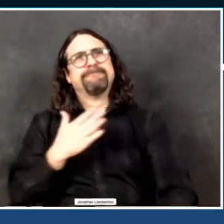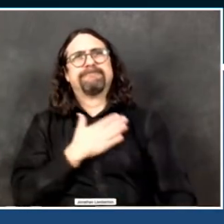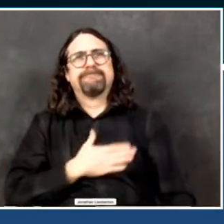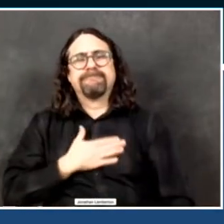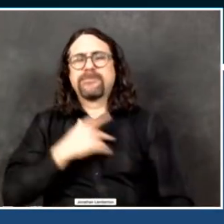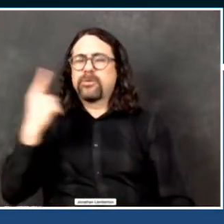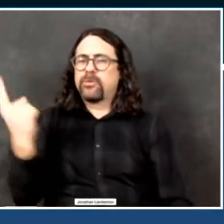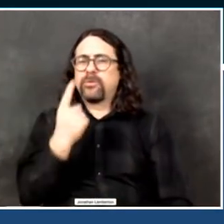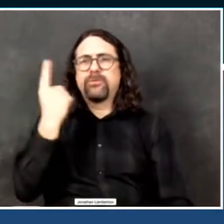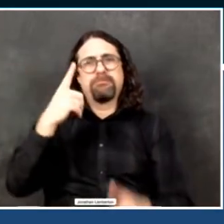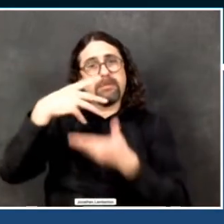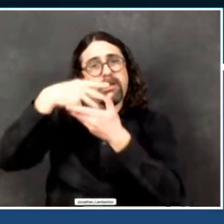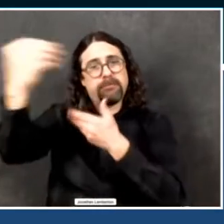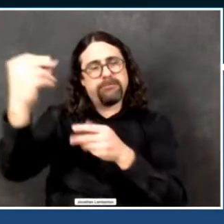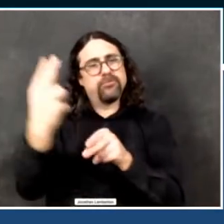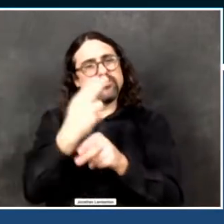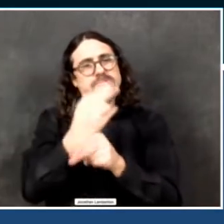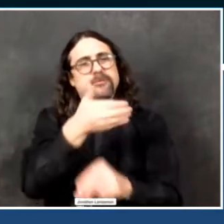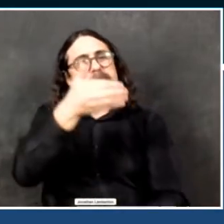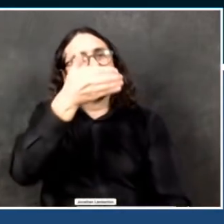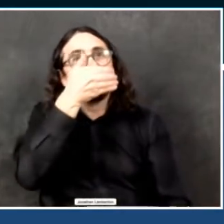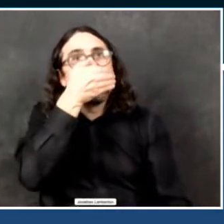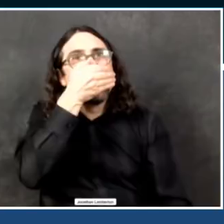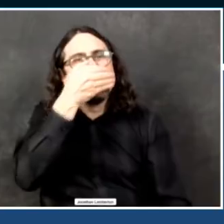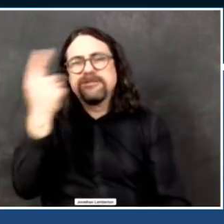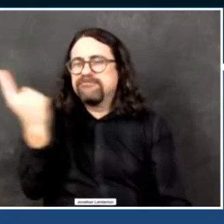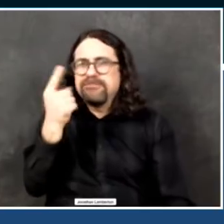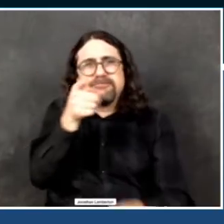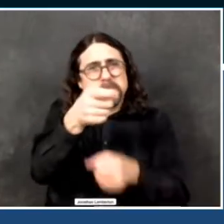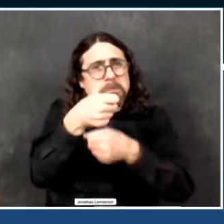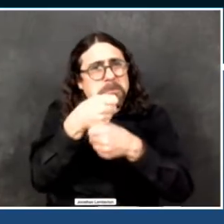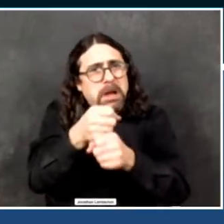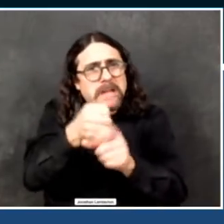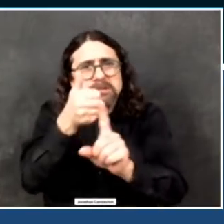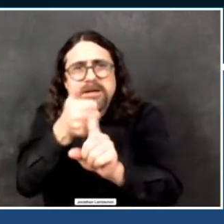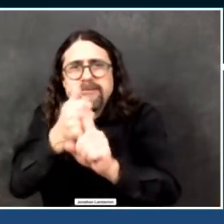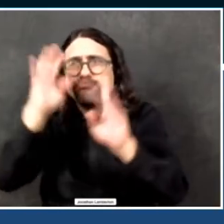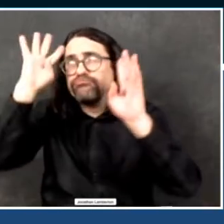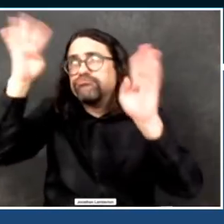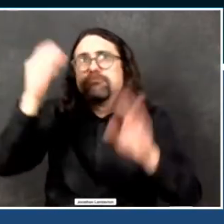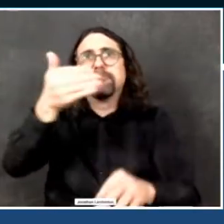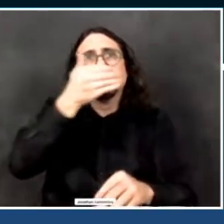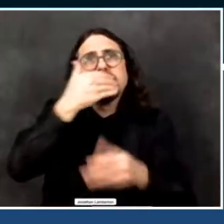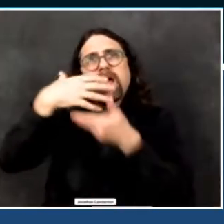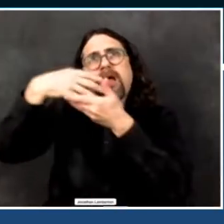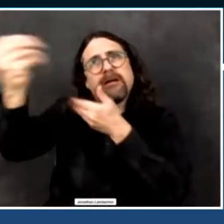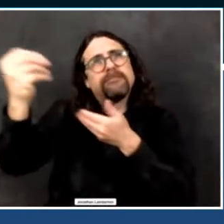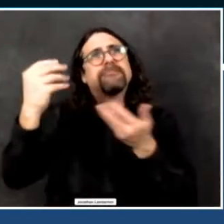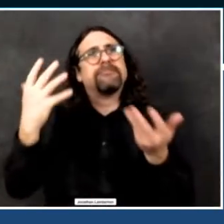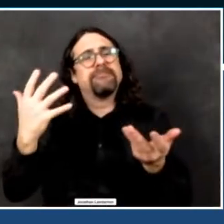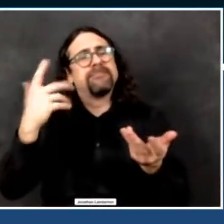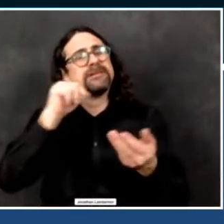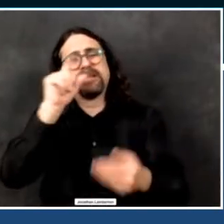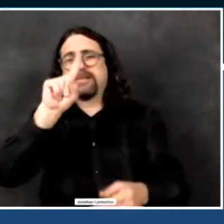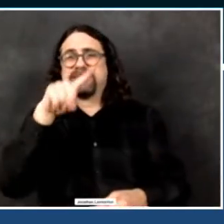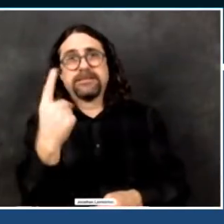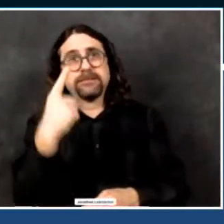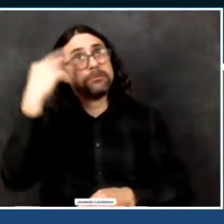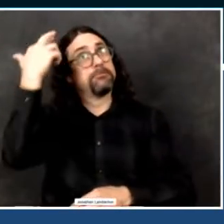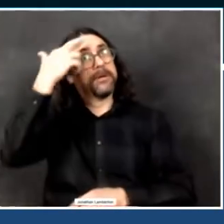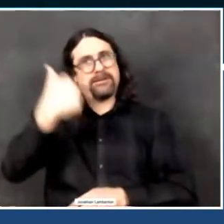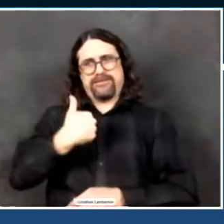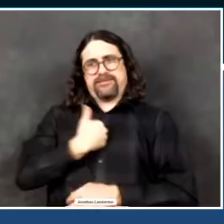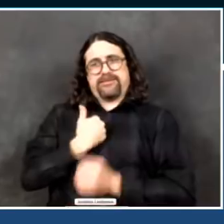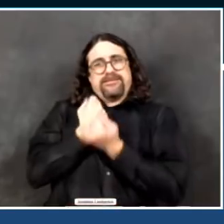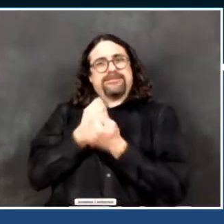It was an idea of doing something that would help reduce the spread, doing something that would help hasten the day where we could get out of this crisis.